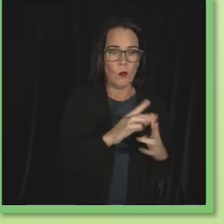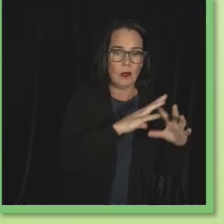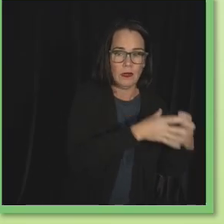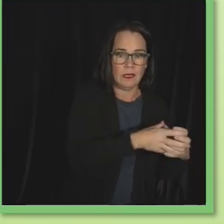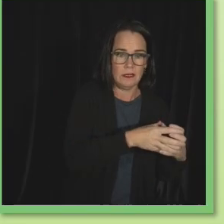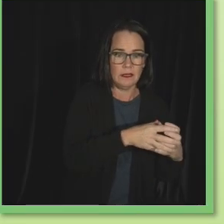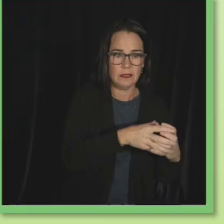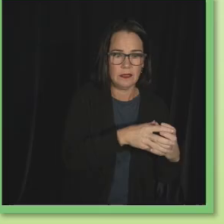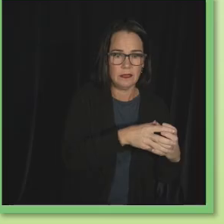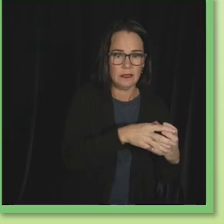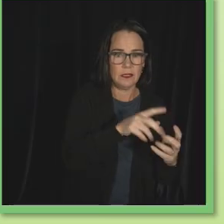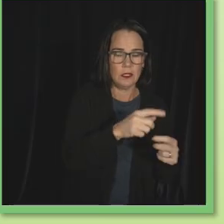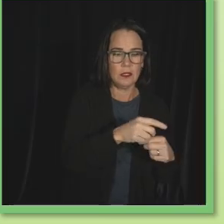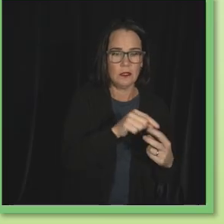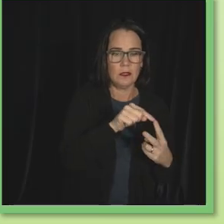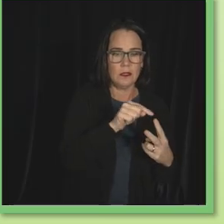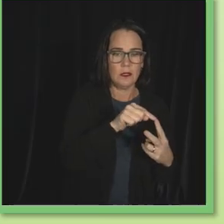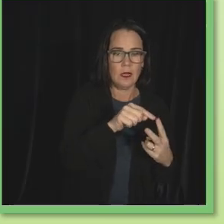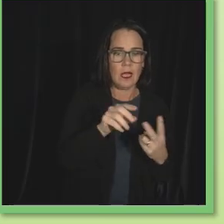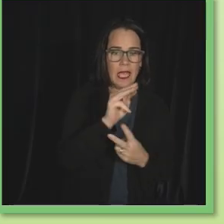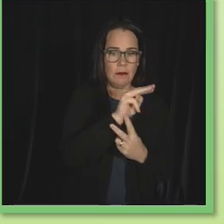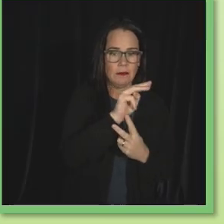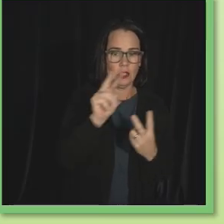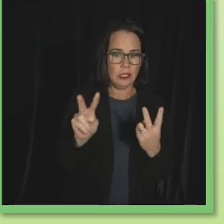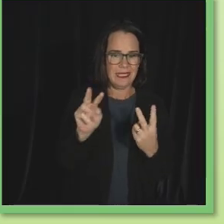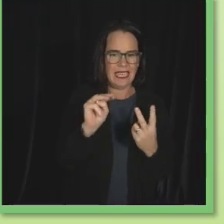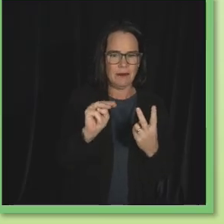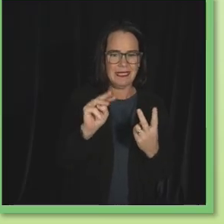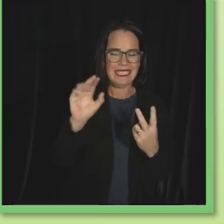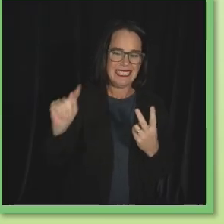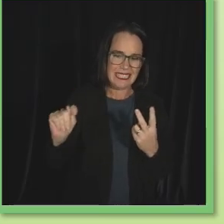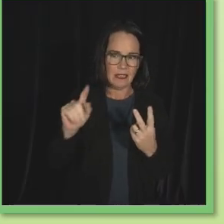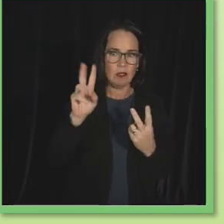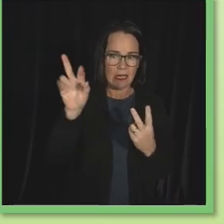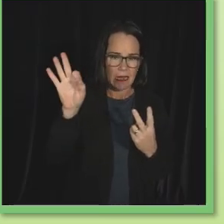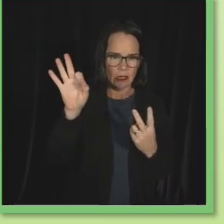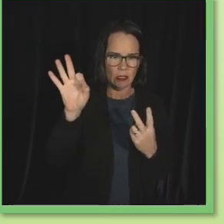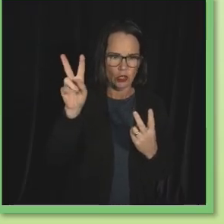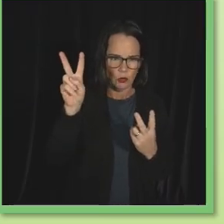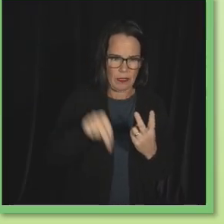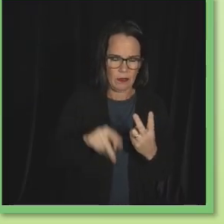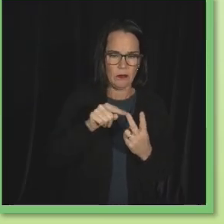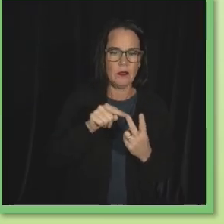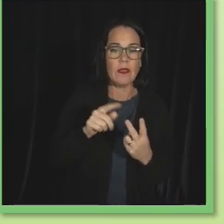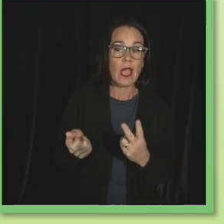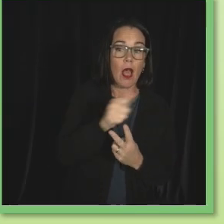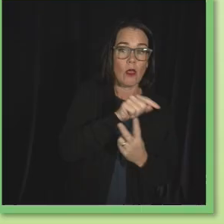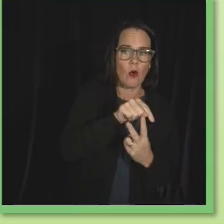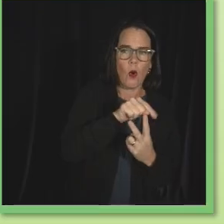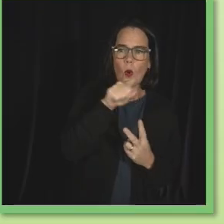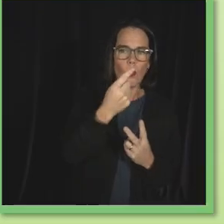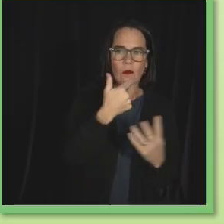9,000. And then if we check another node, we will see that the other node has only one interface,